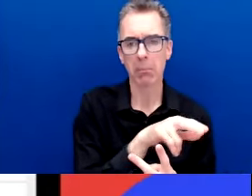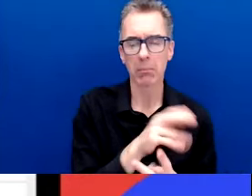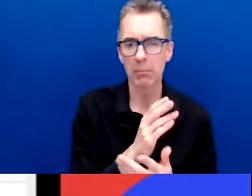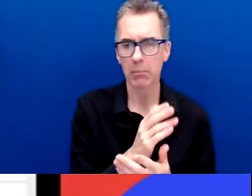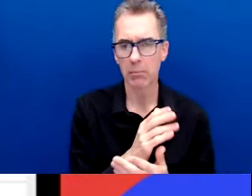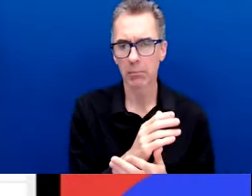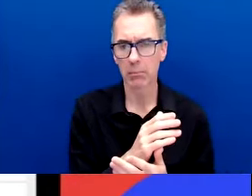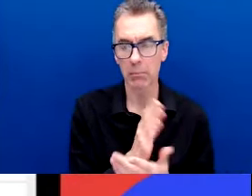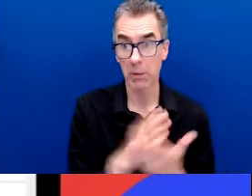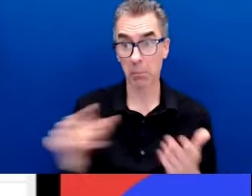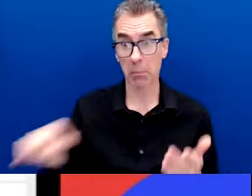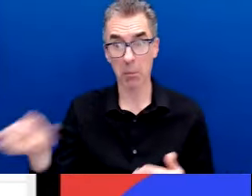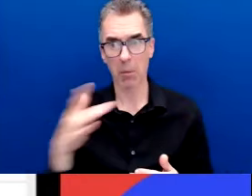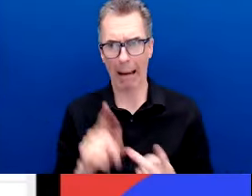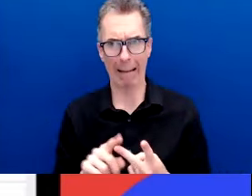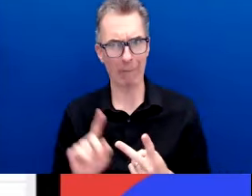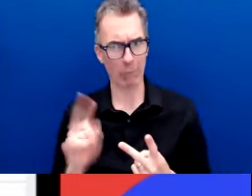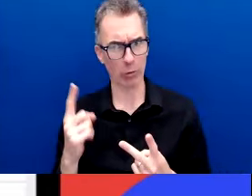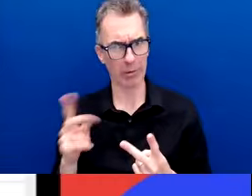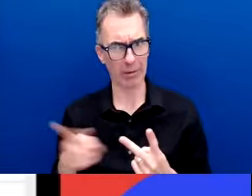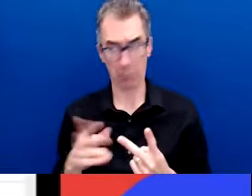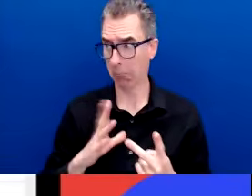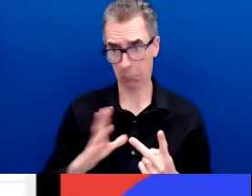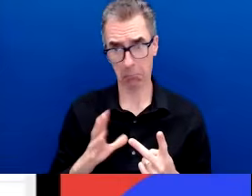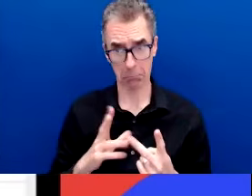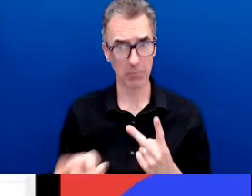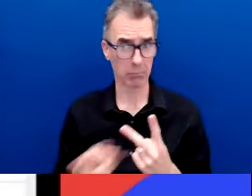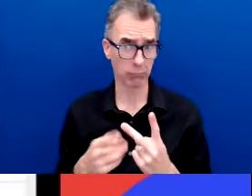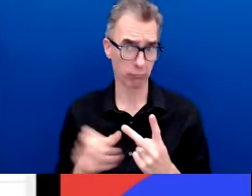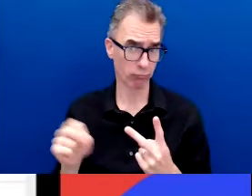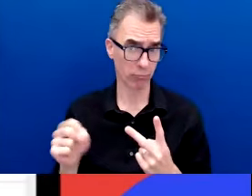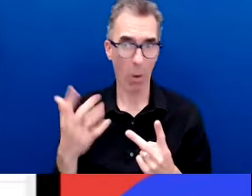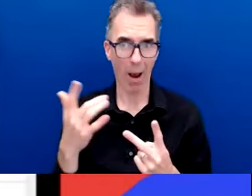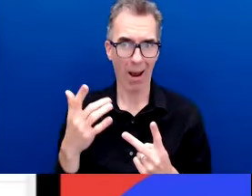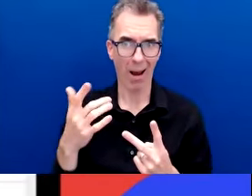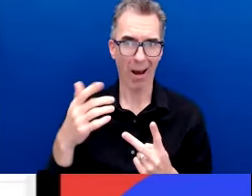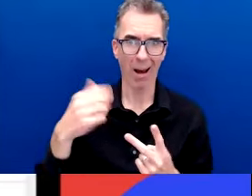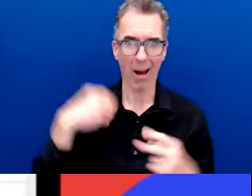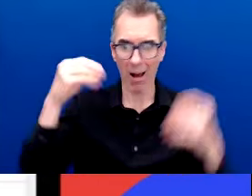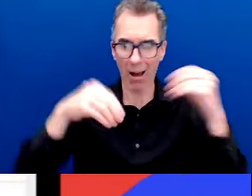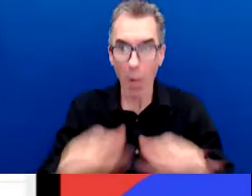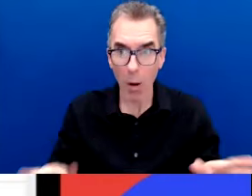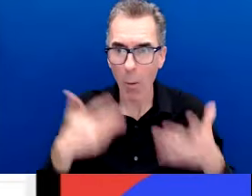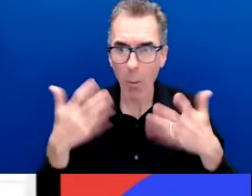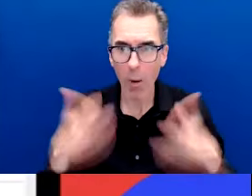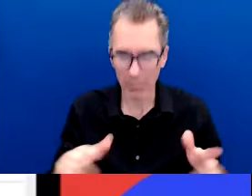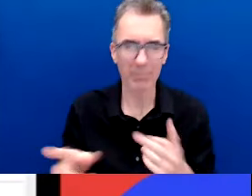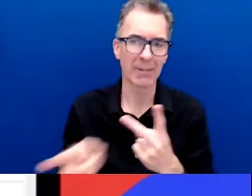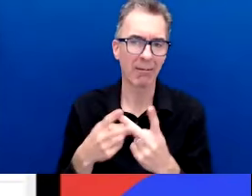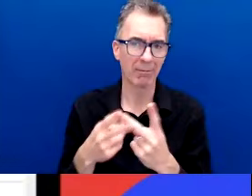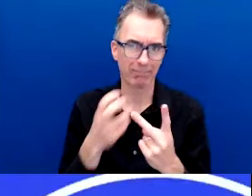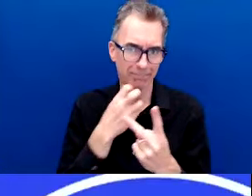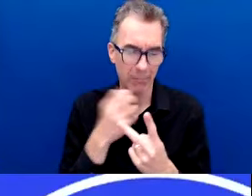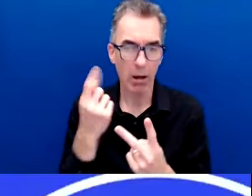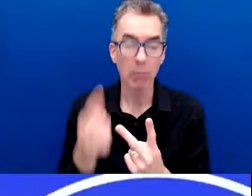save first. So I probably would agree with that, and do save so you don't lose any of your work. But preview is how you're going to get to